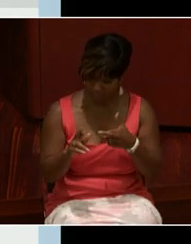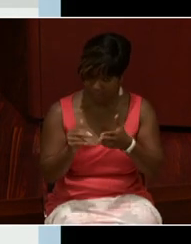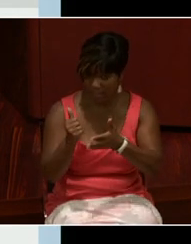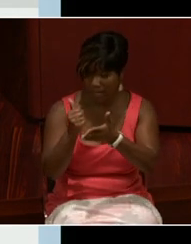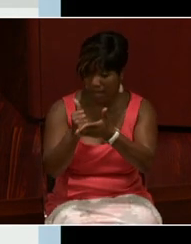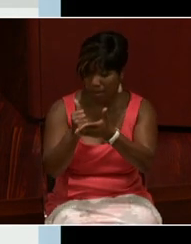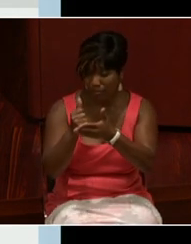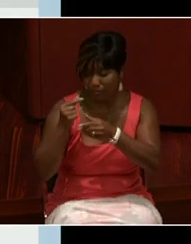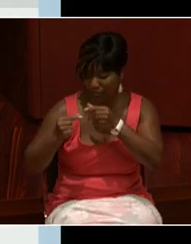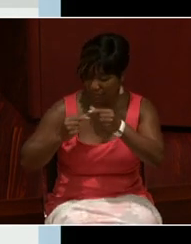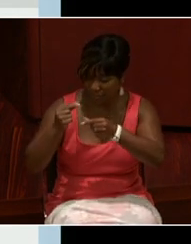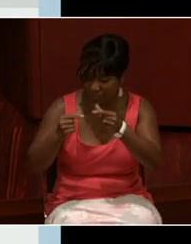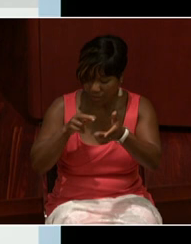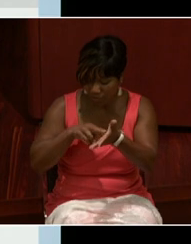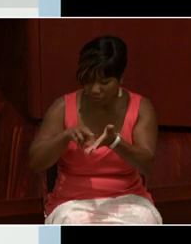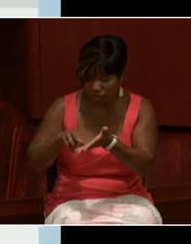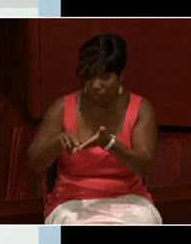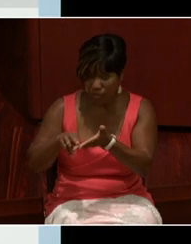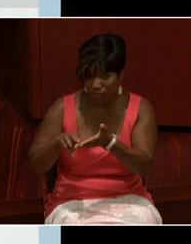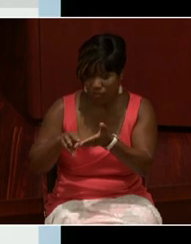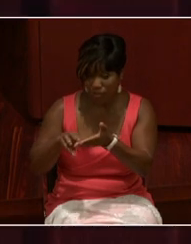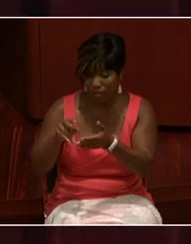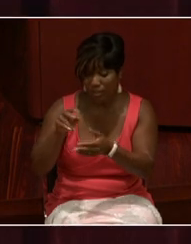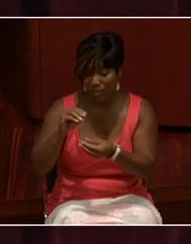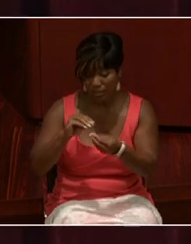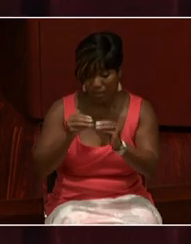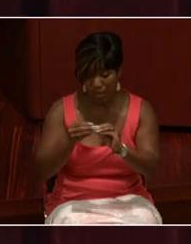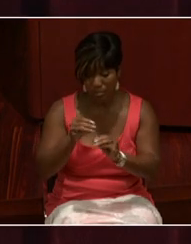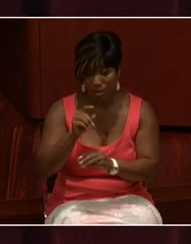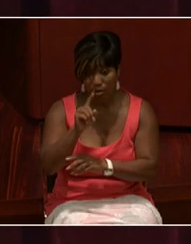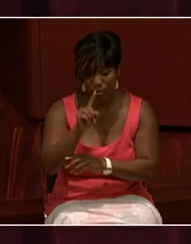with your genealogy research. The toll-free number is